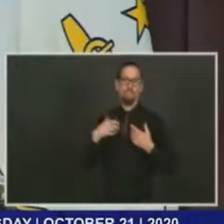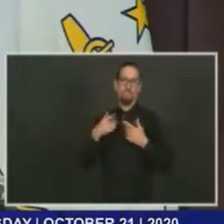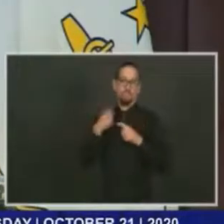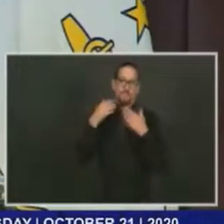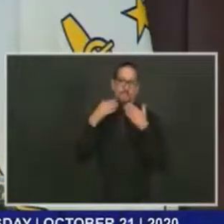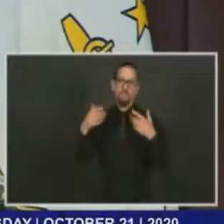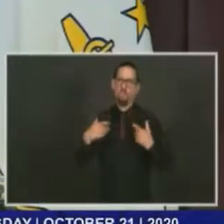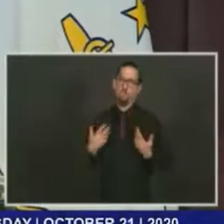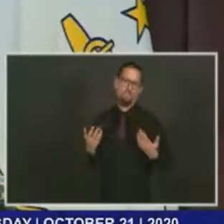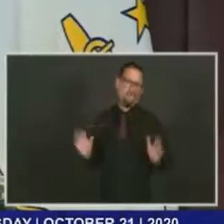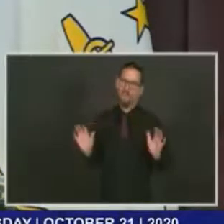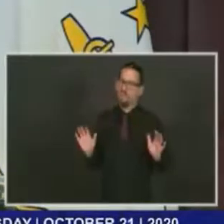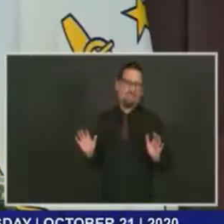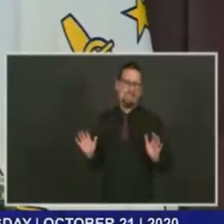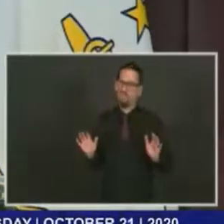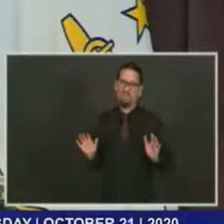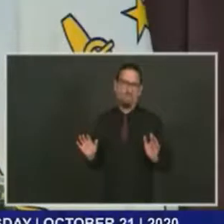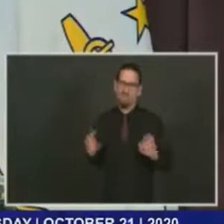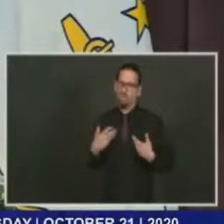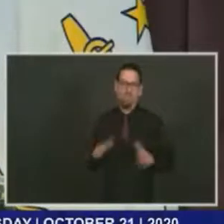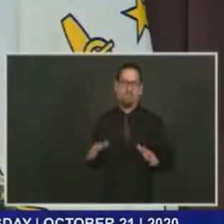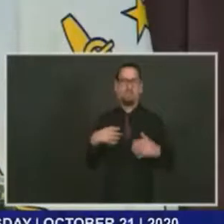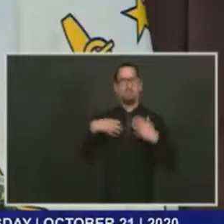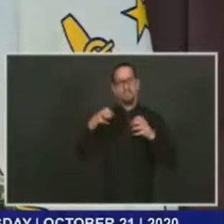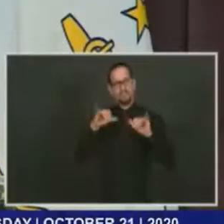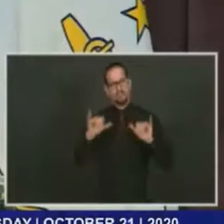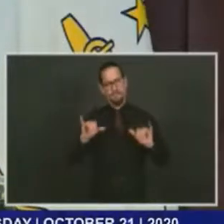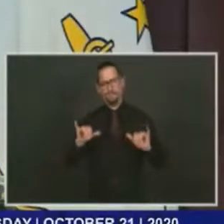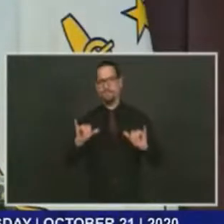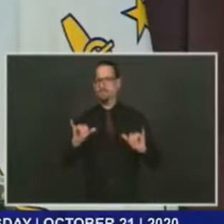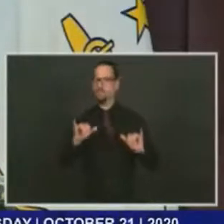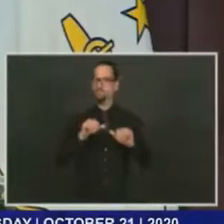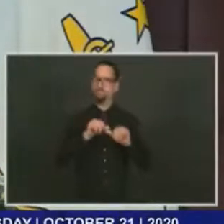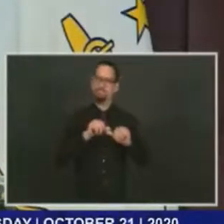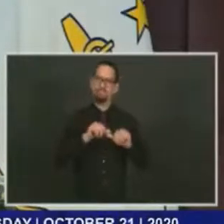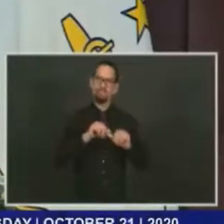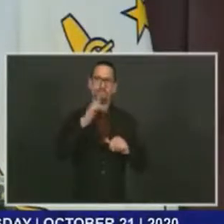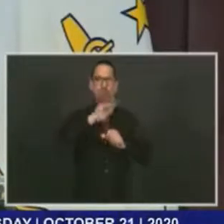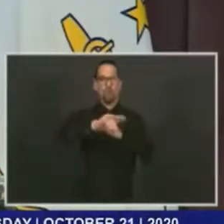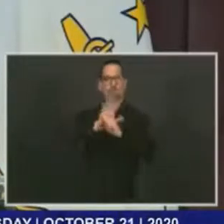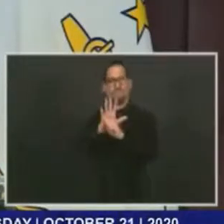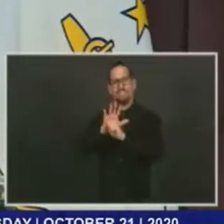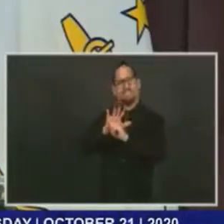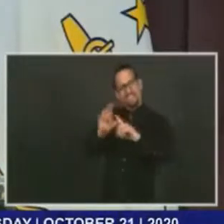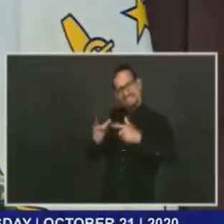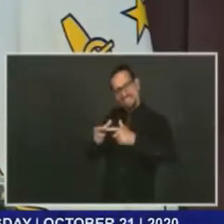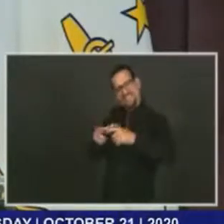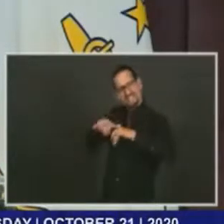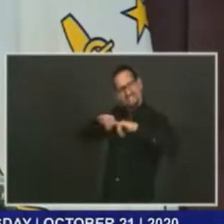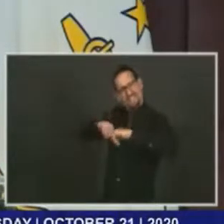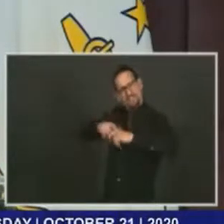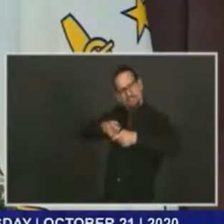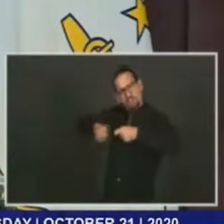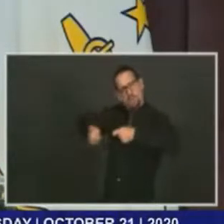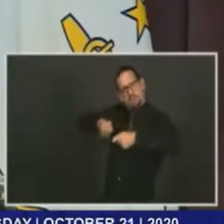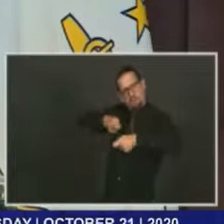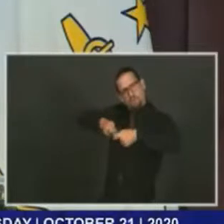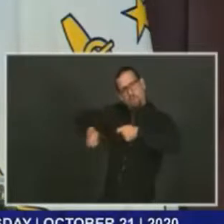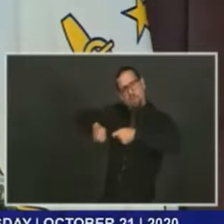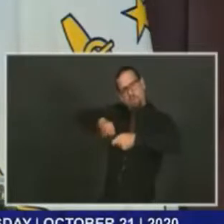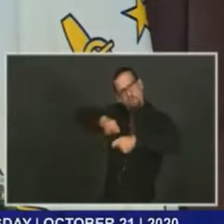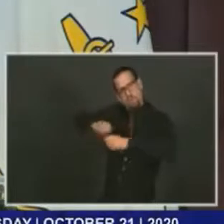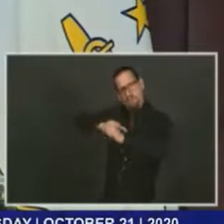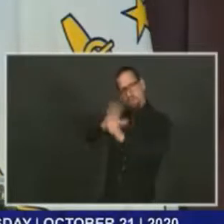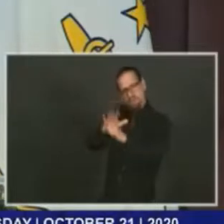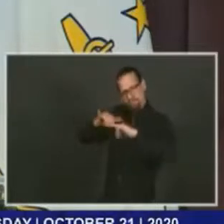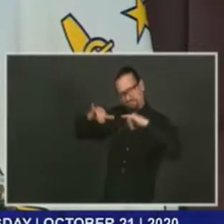daily life to keep a lid on the virus? And even though you're tired and fatigued and